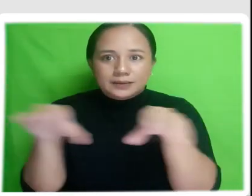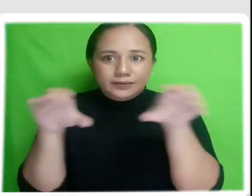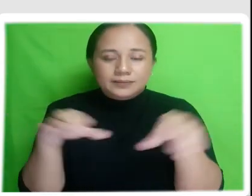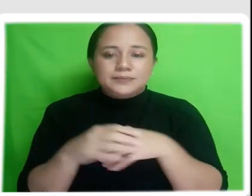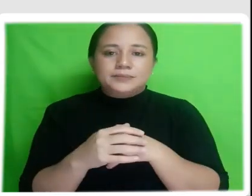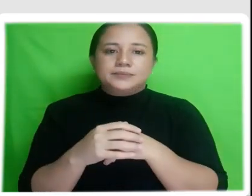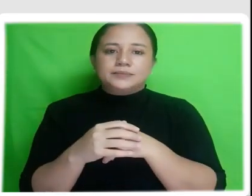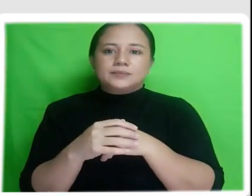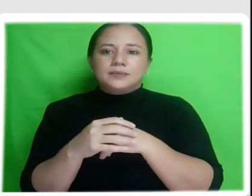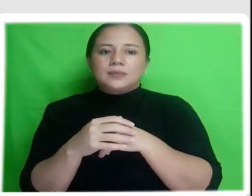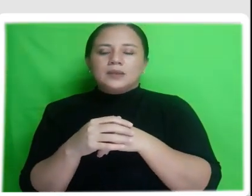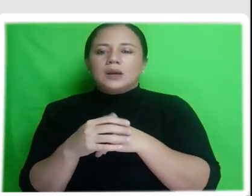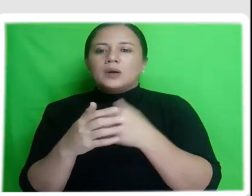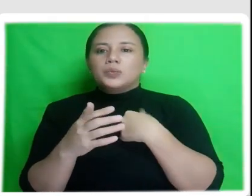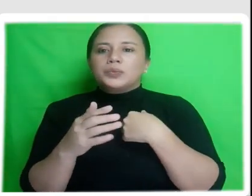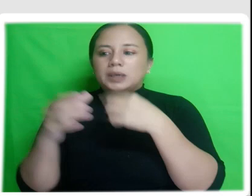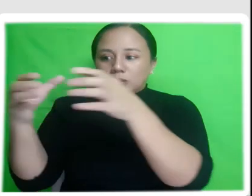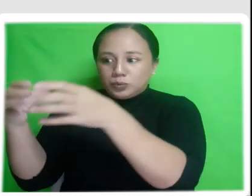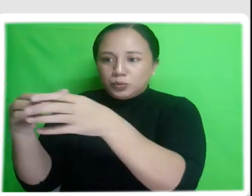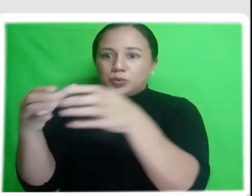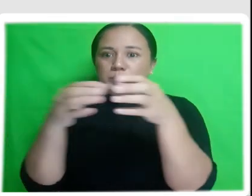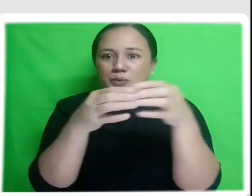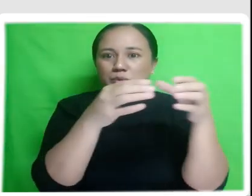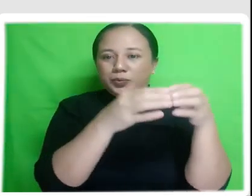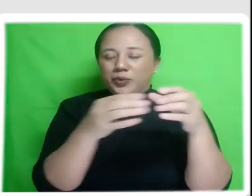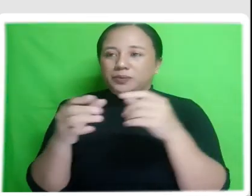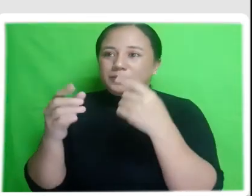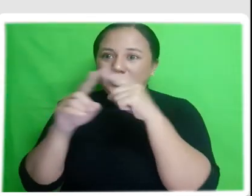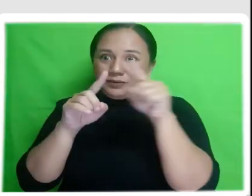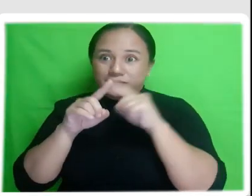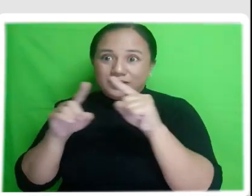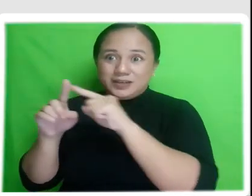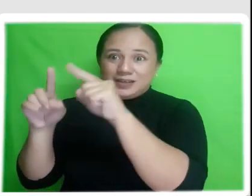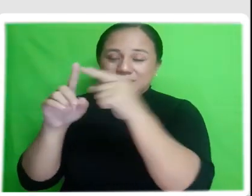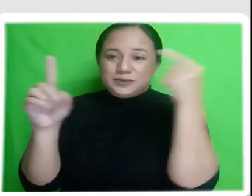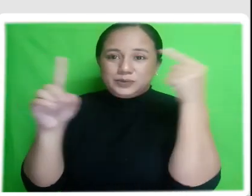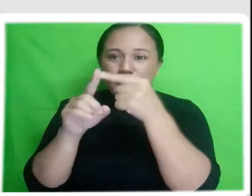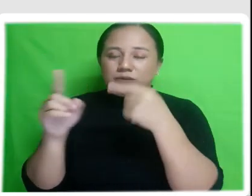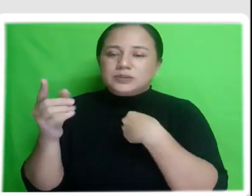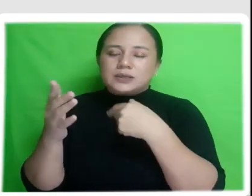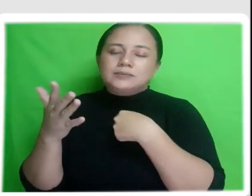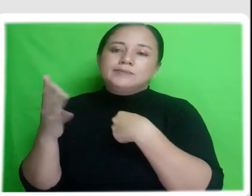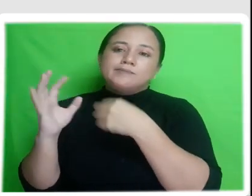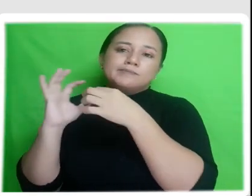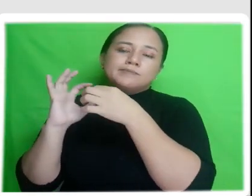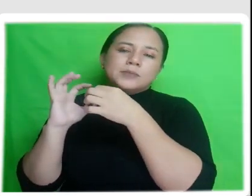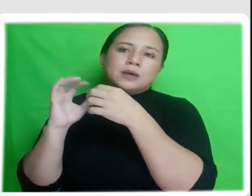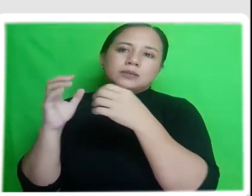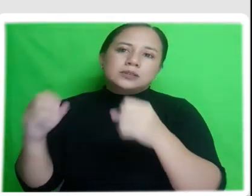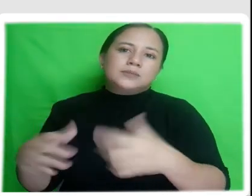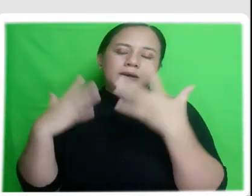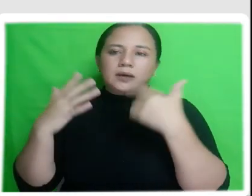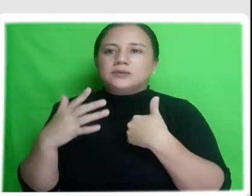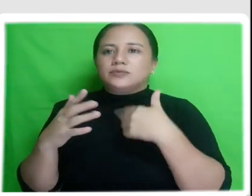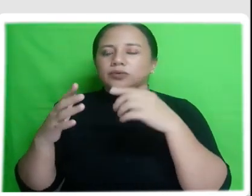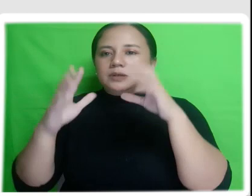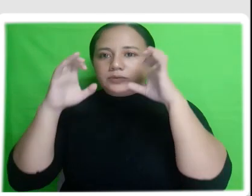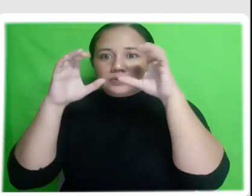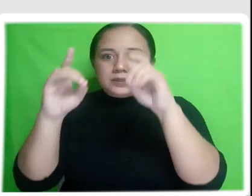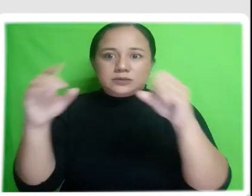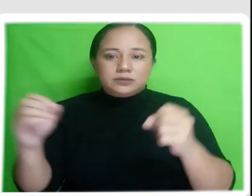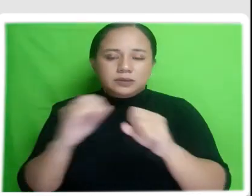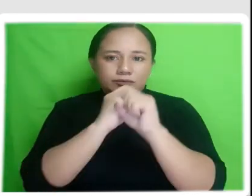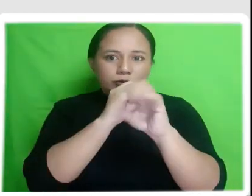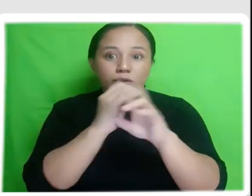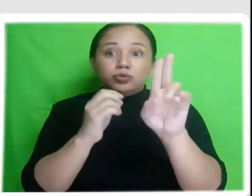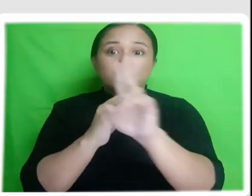We can cluster the different motives that drive us to engage in education advocacy using the three keywords